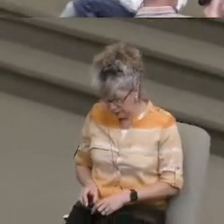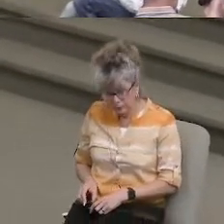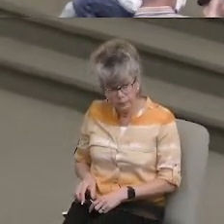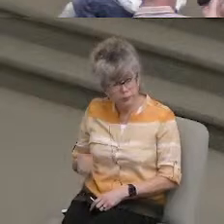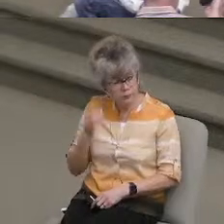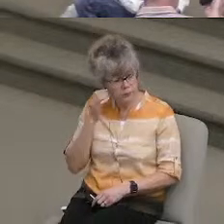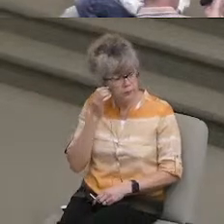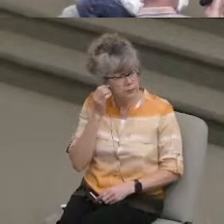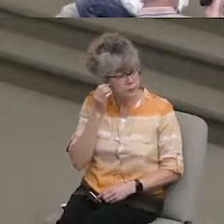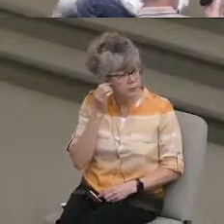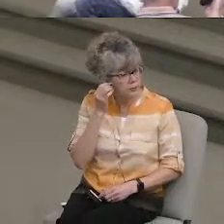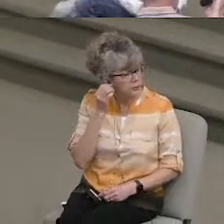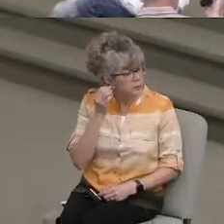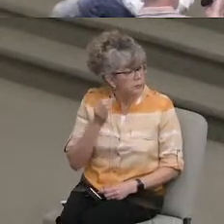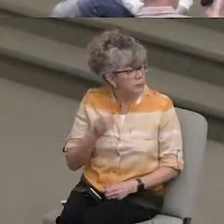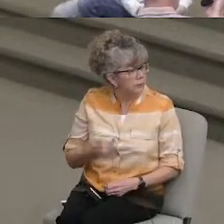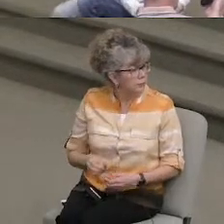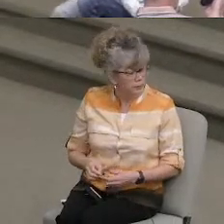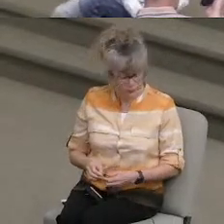But whoever